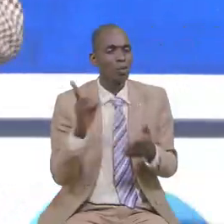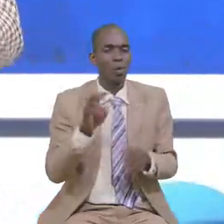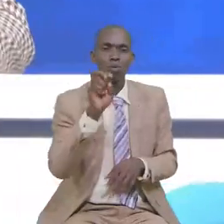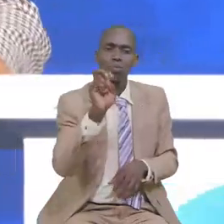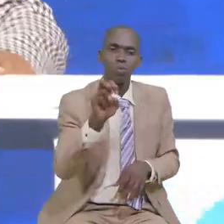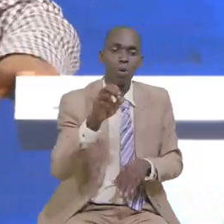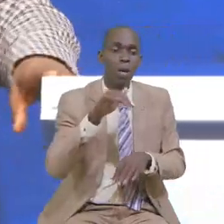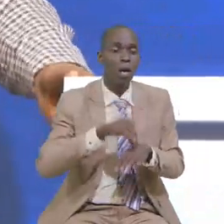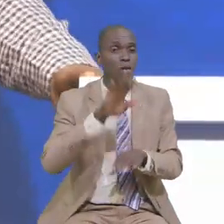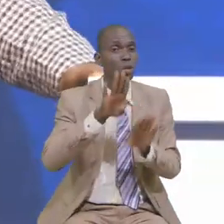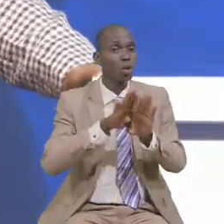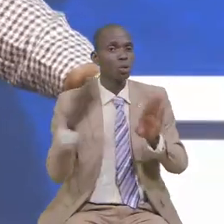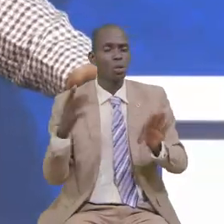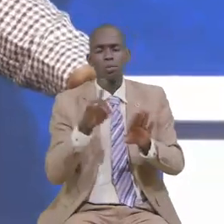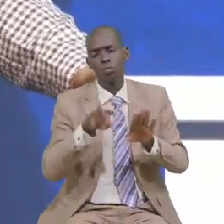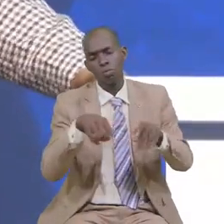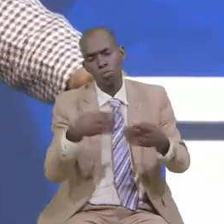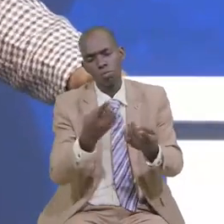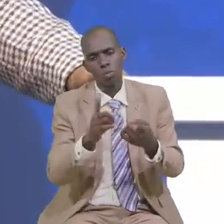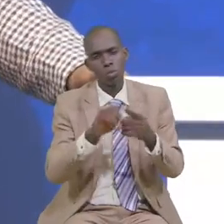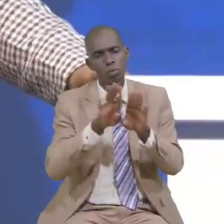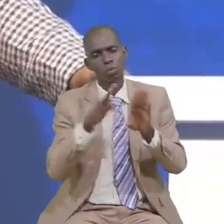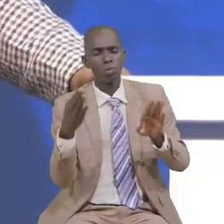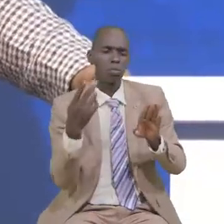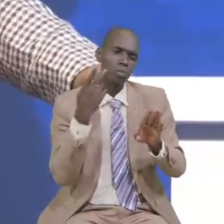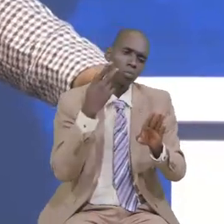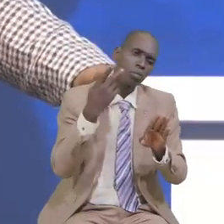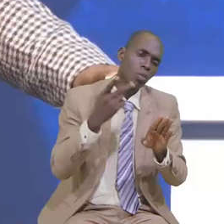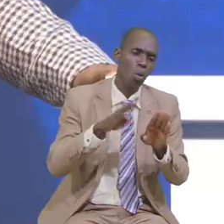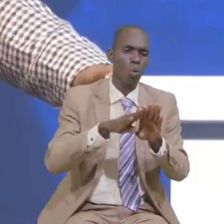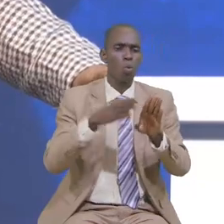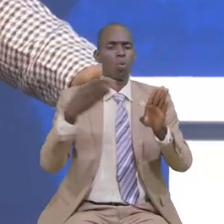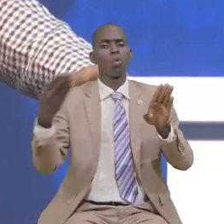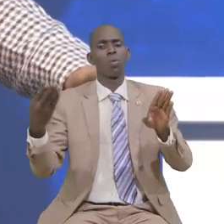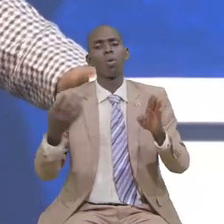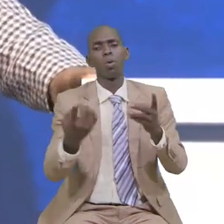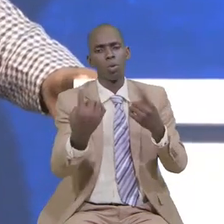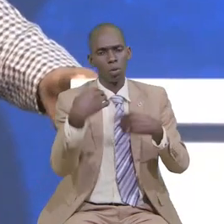go there and you open the door and you say, come in.